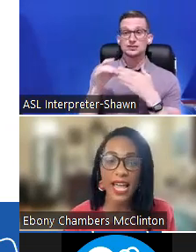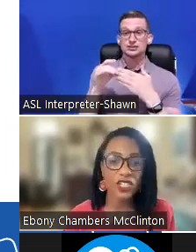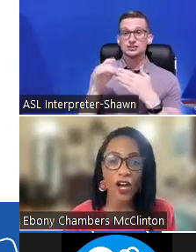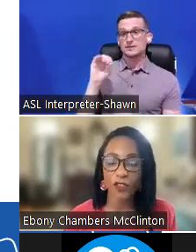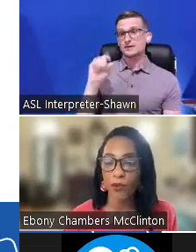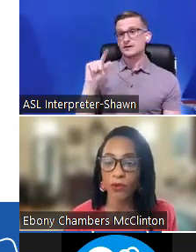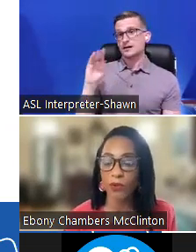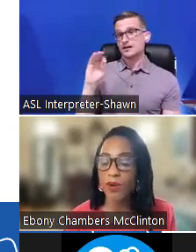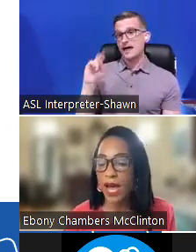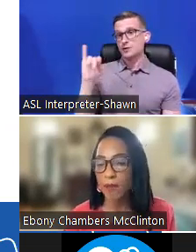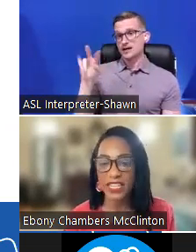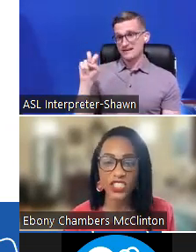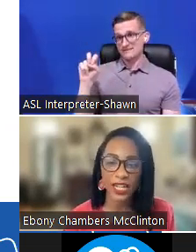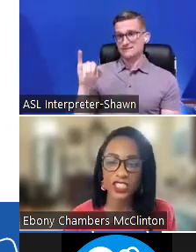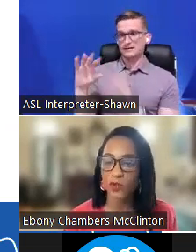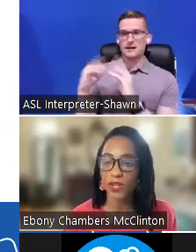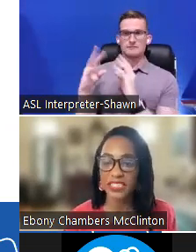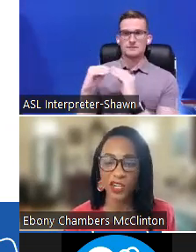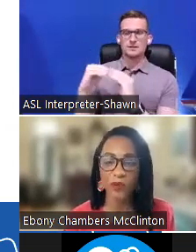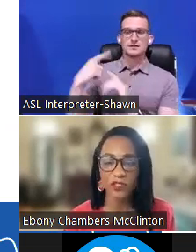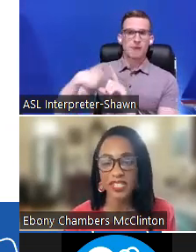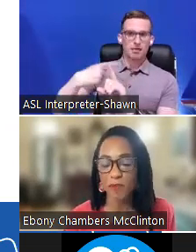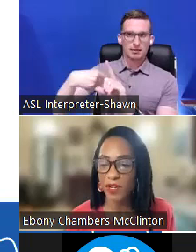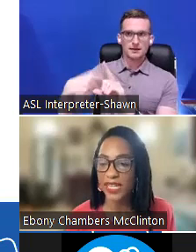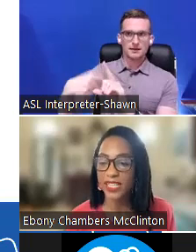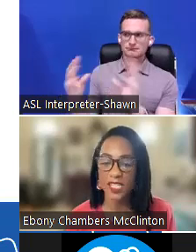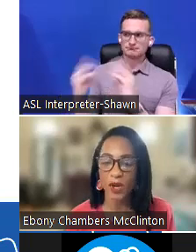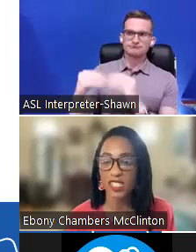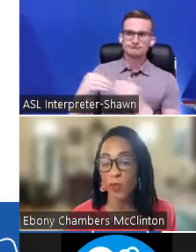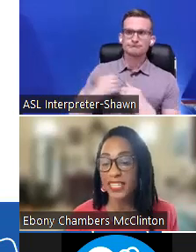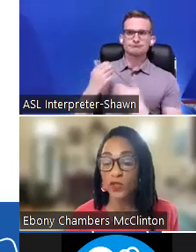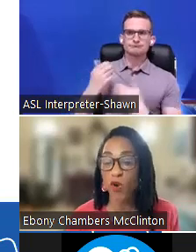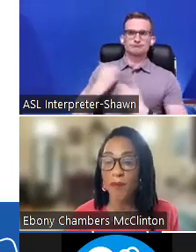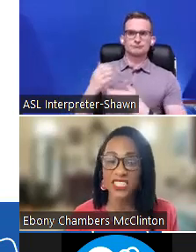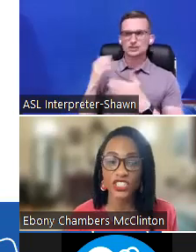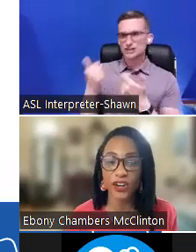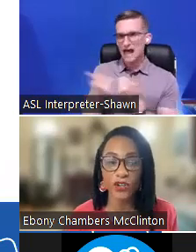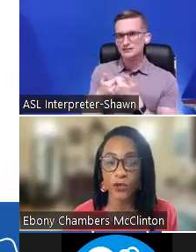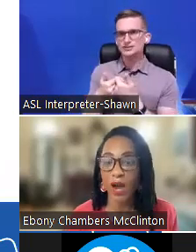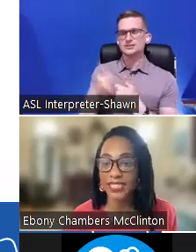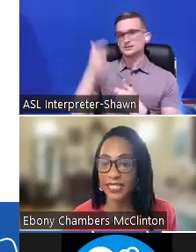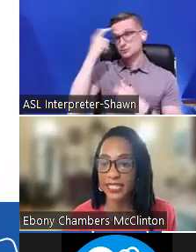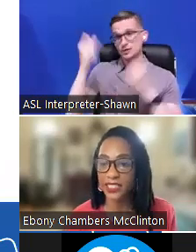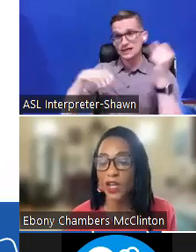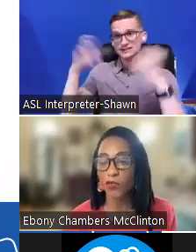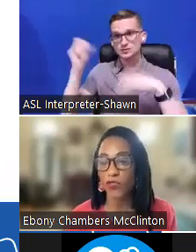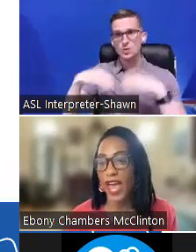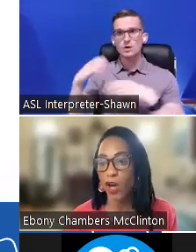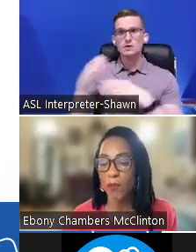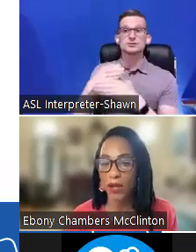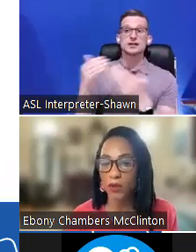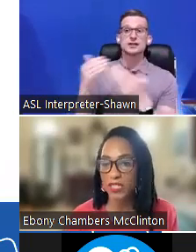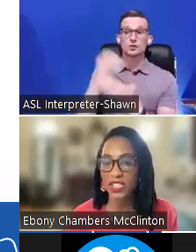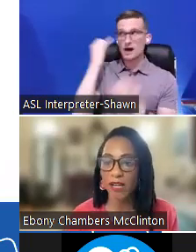monthly, talk through any challenges we're continuing to experience, as well as brainstorm and share new ideas through the